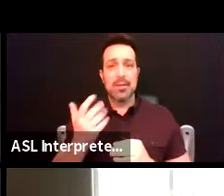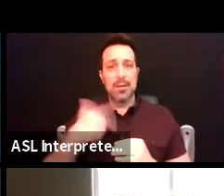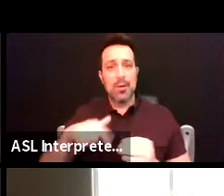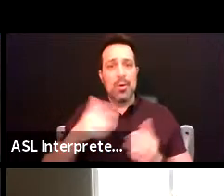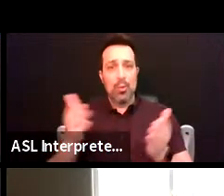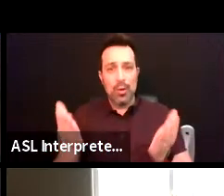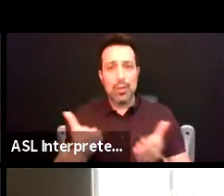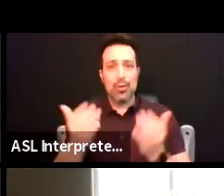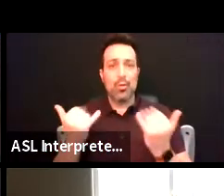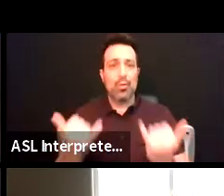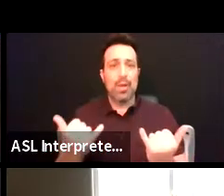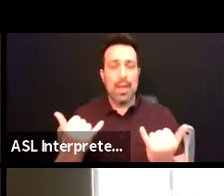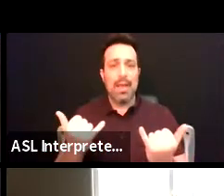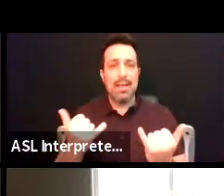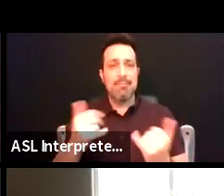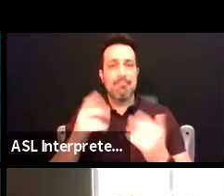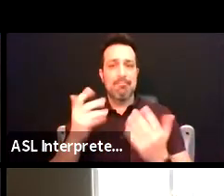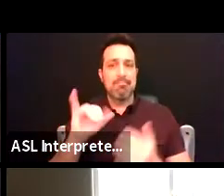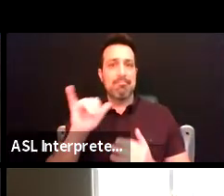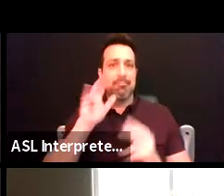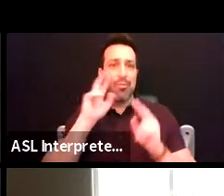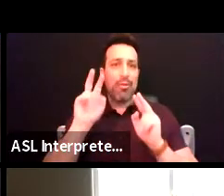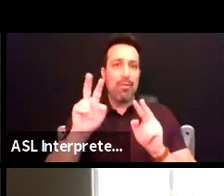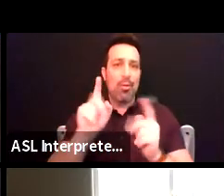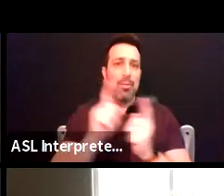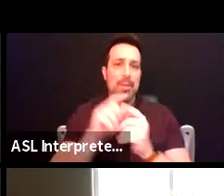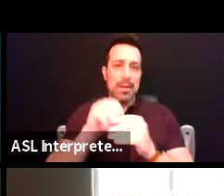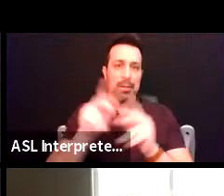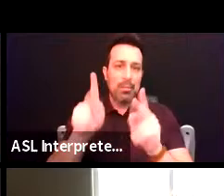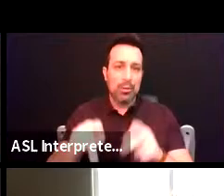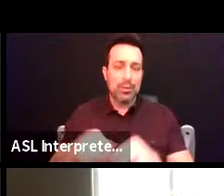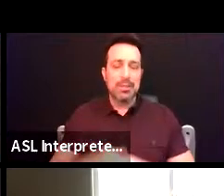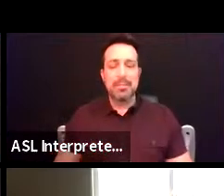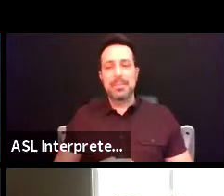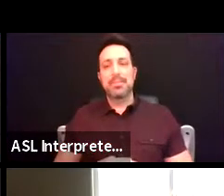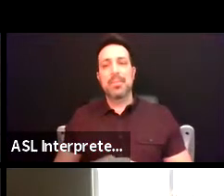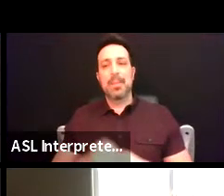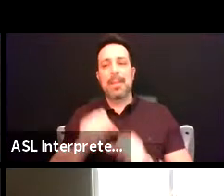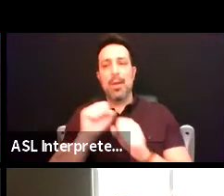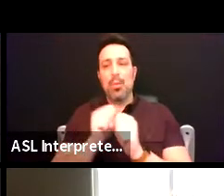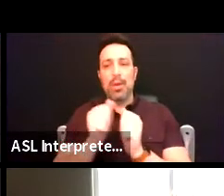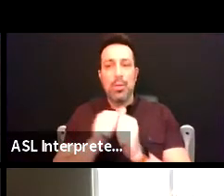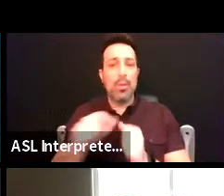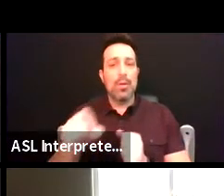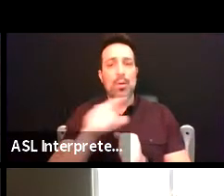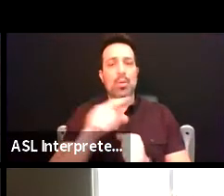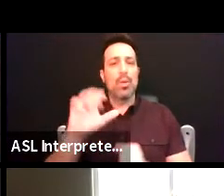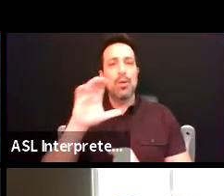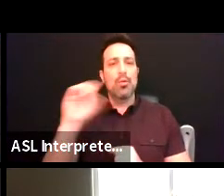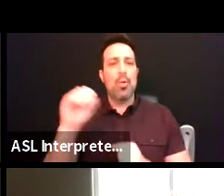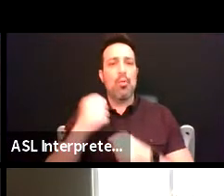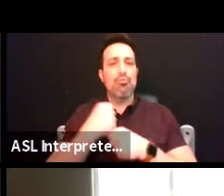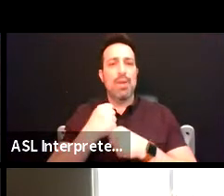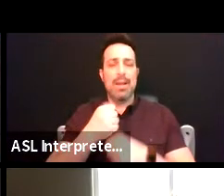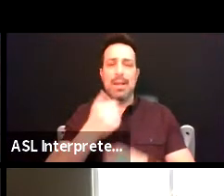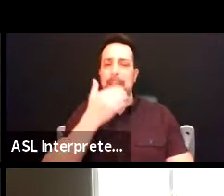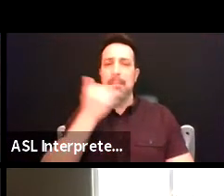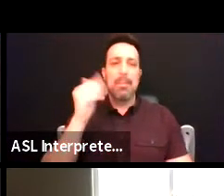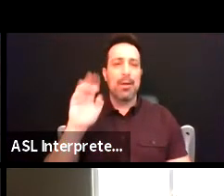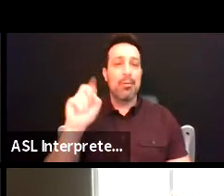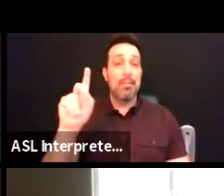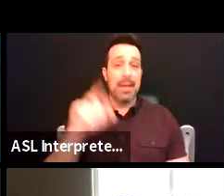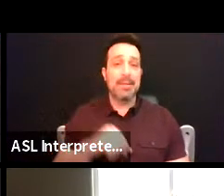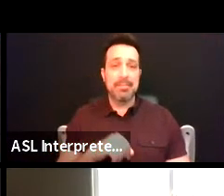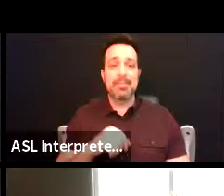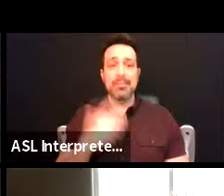here today, and I too look forward to meeting you in person and working alongside you and co-creating a better Bend. So